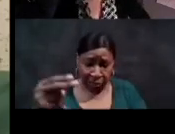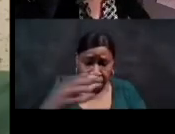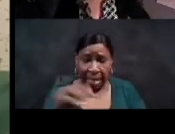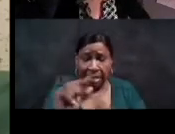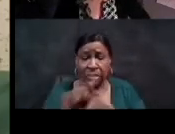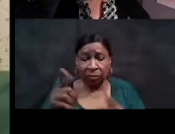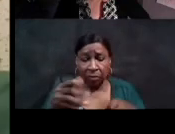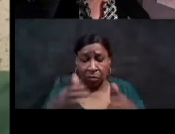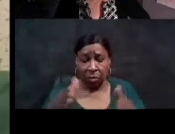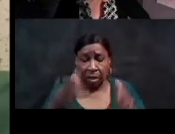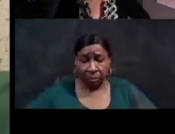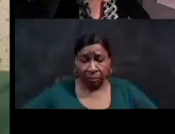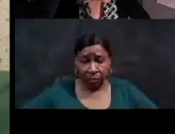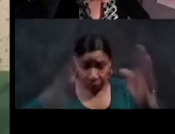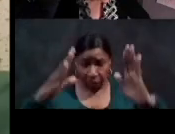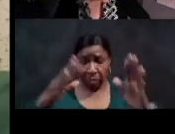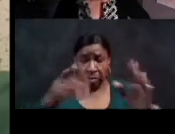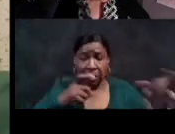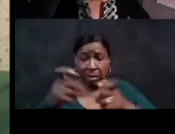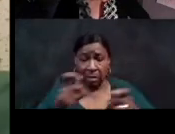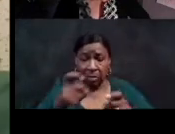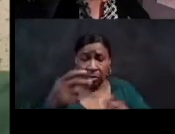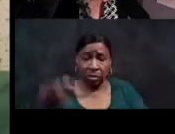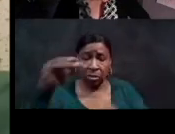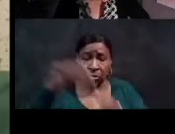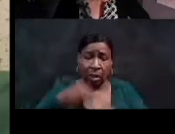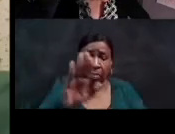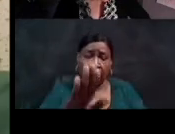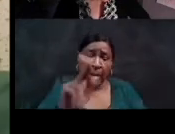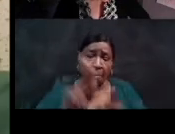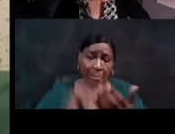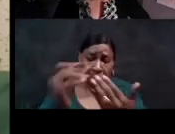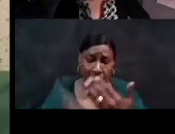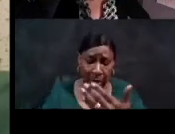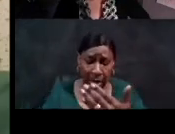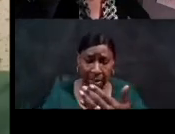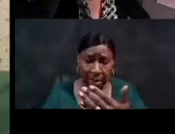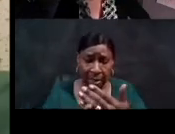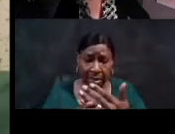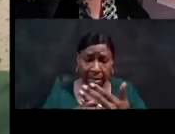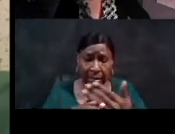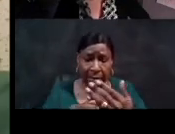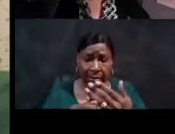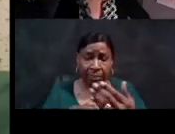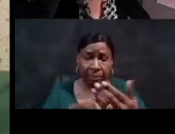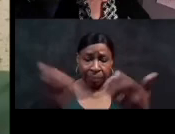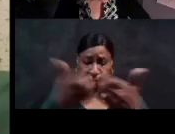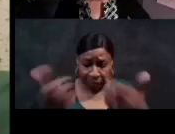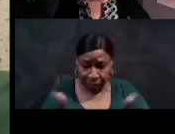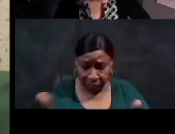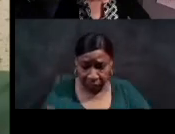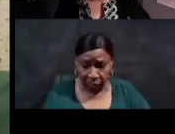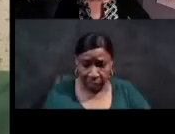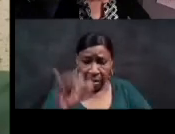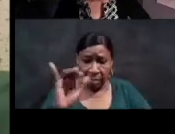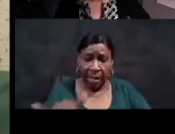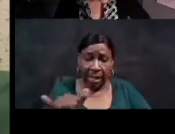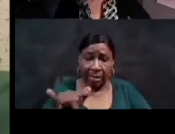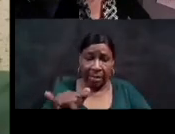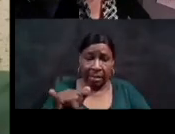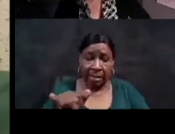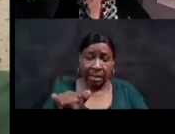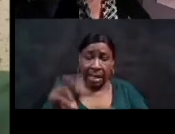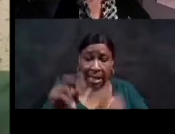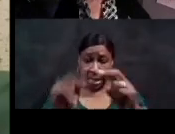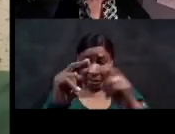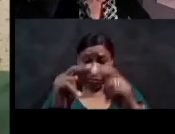violence and domination to join in their project of dismantling the detention industry and